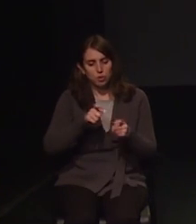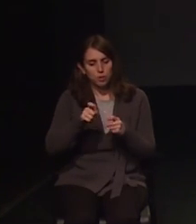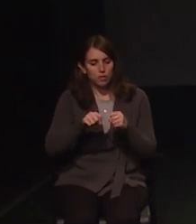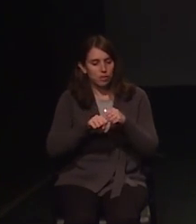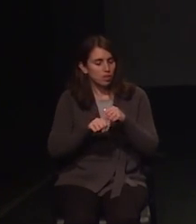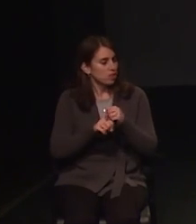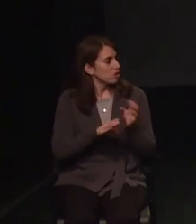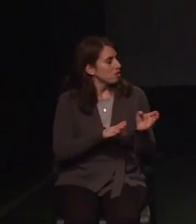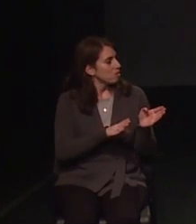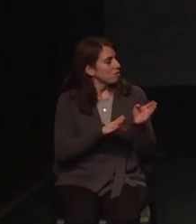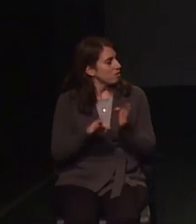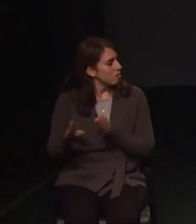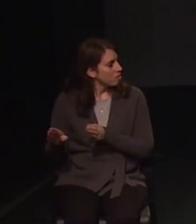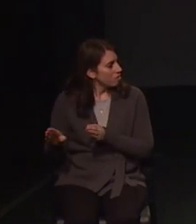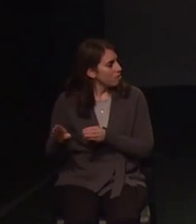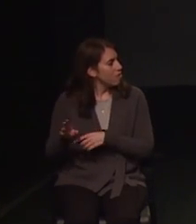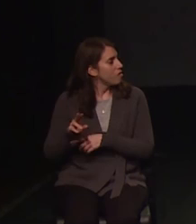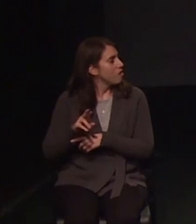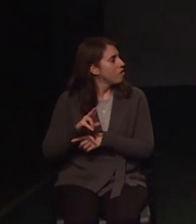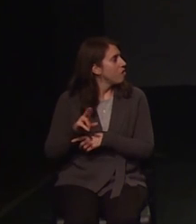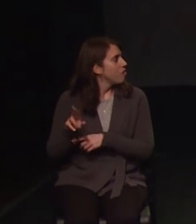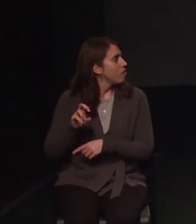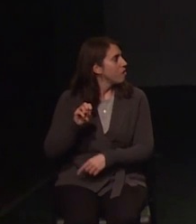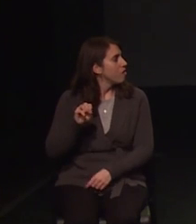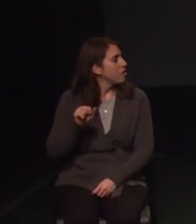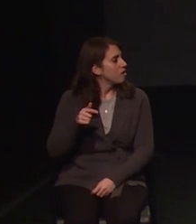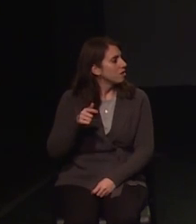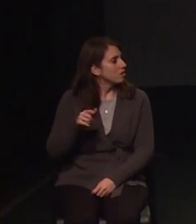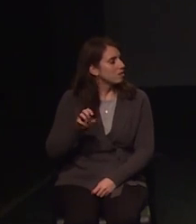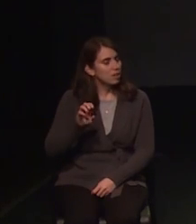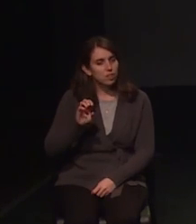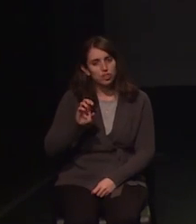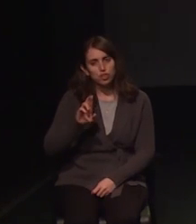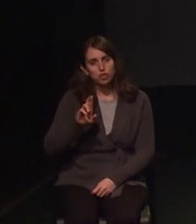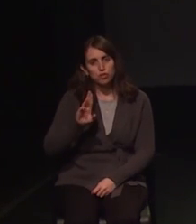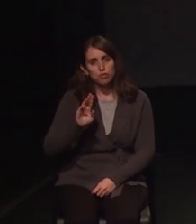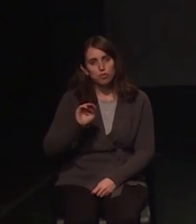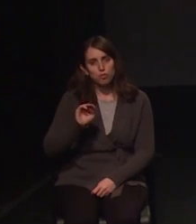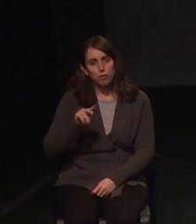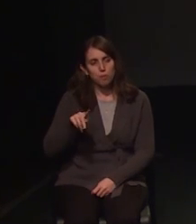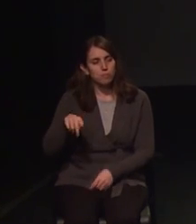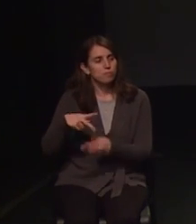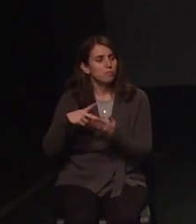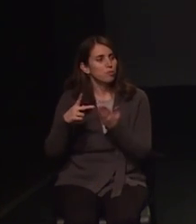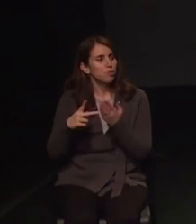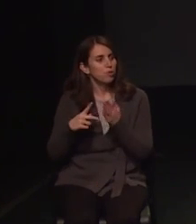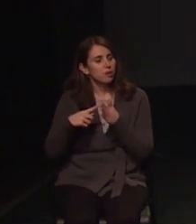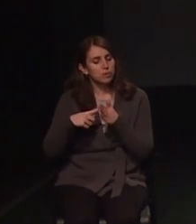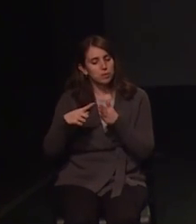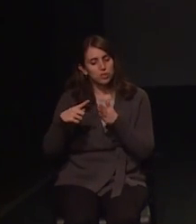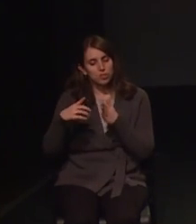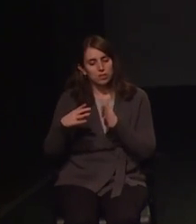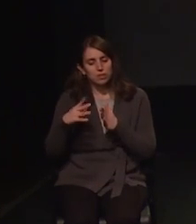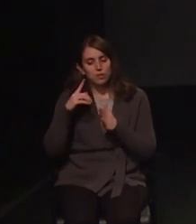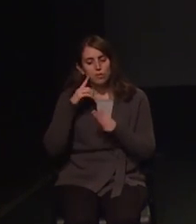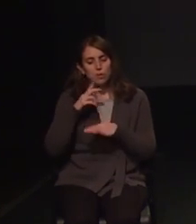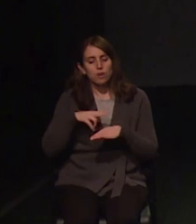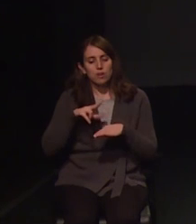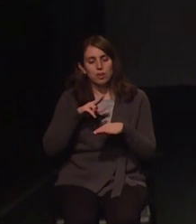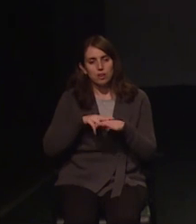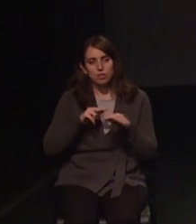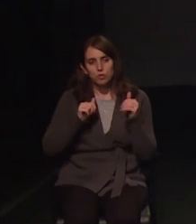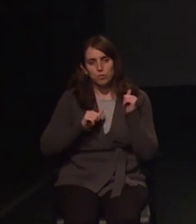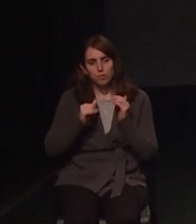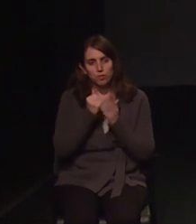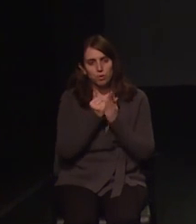far right, I have the lovely Sage Crump, who is a Program Specialist for the National Performing Arts